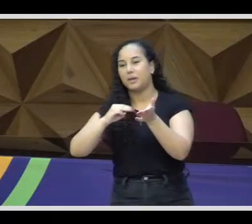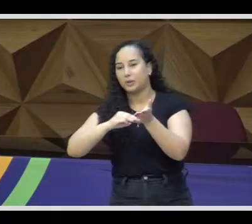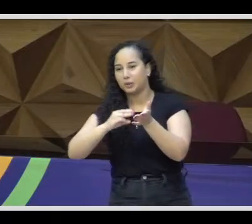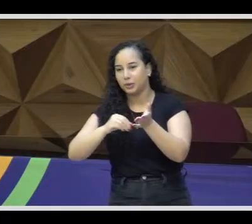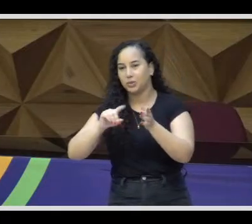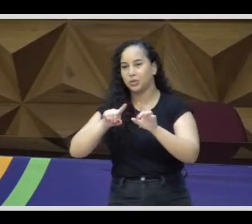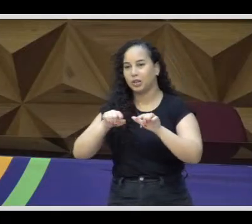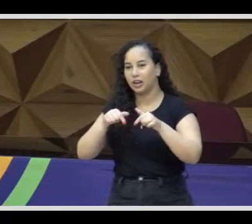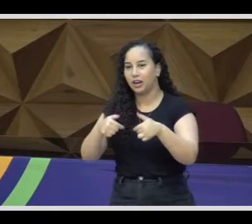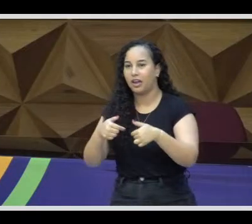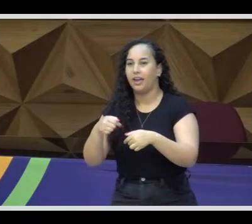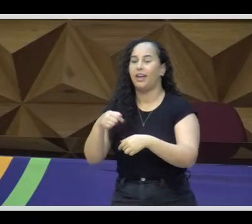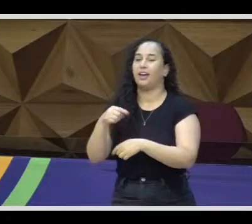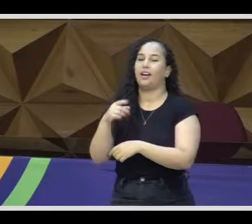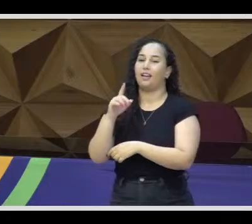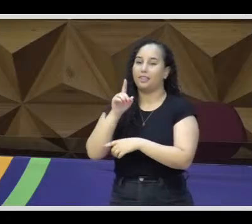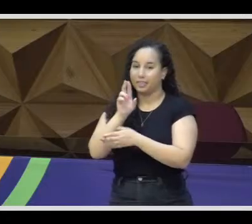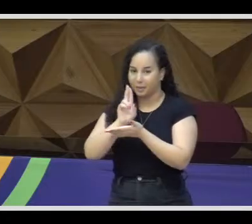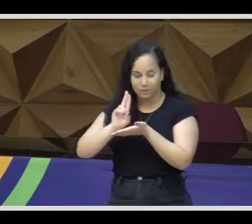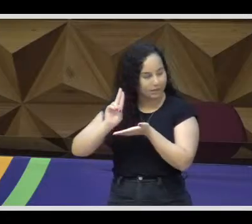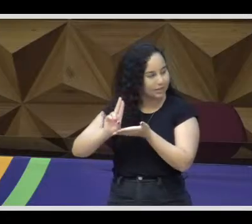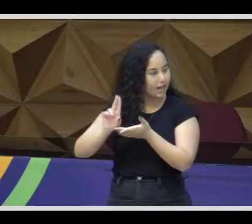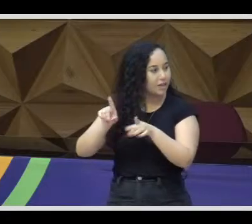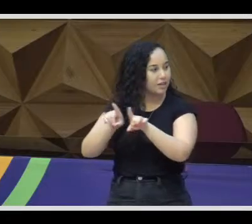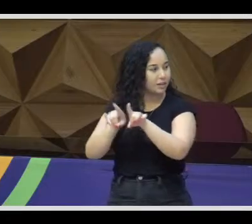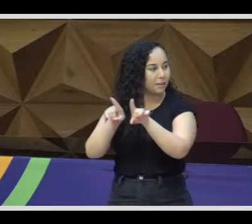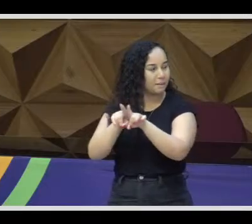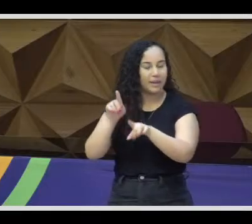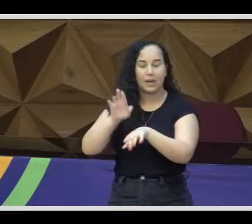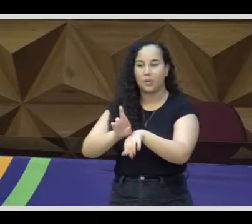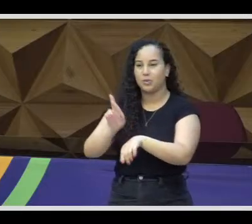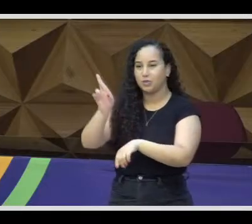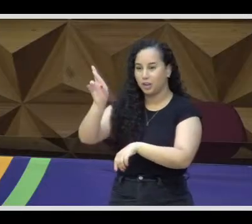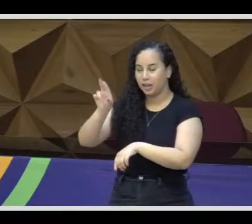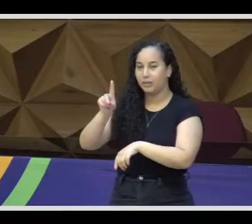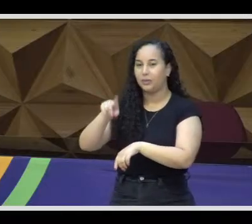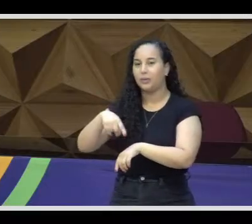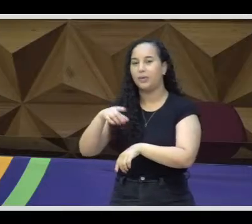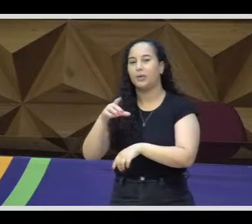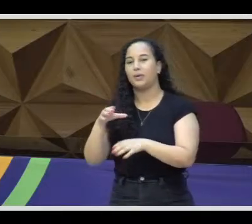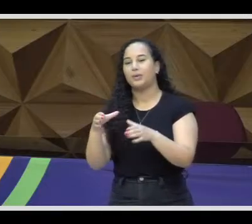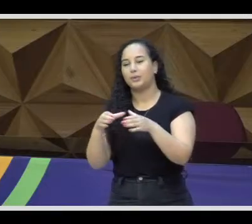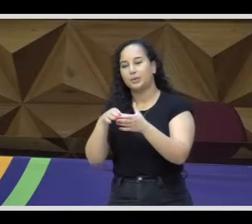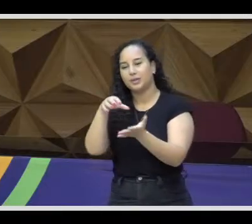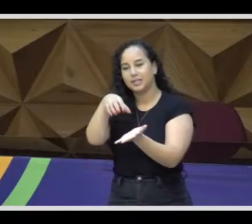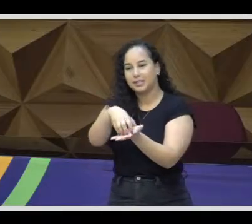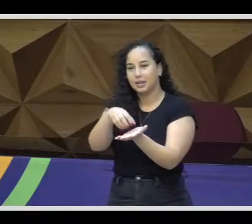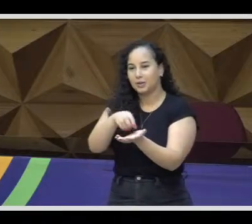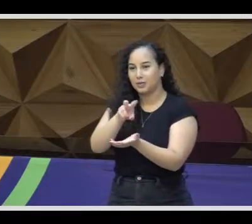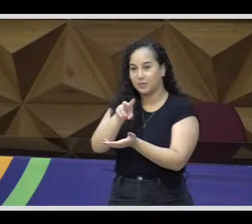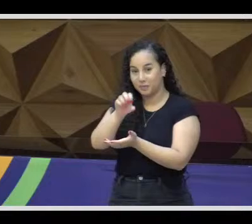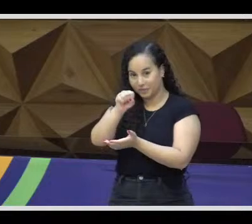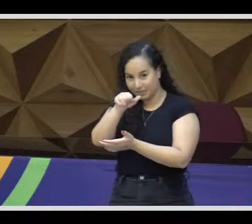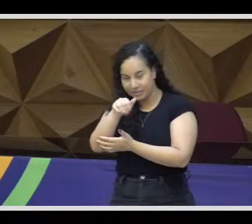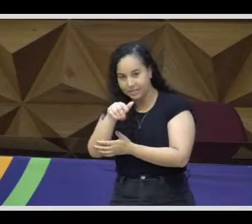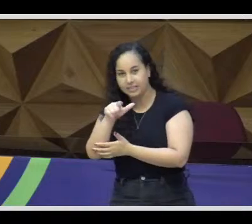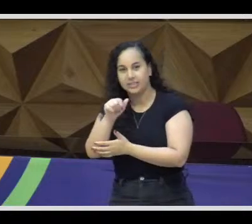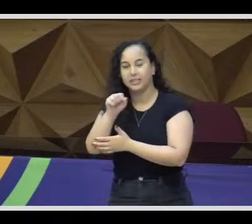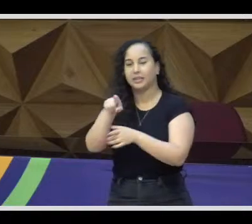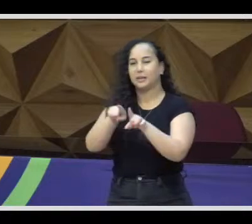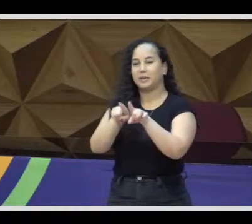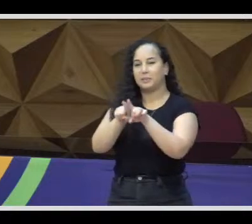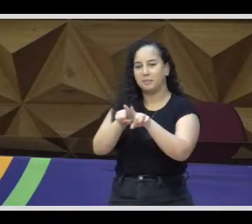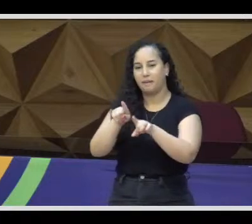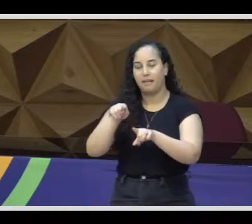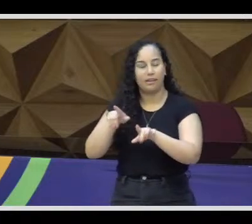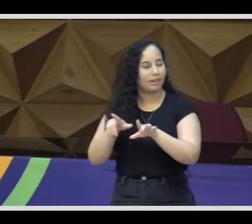this university. He is a director of the Center for Legislative Studies and the International Center for Public Management